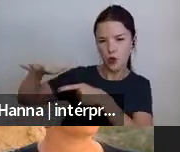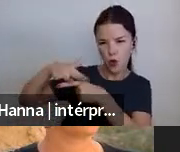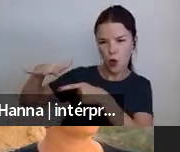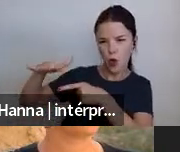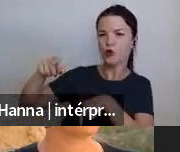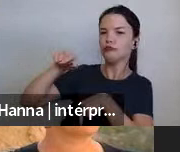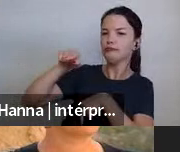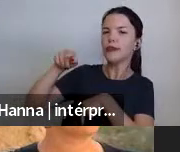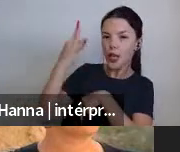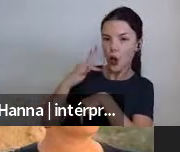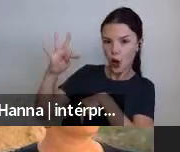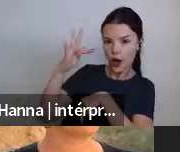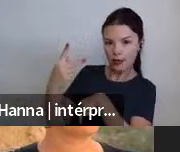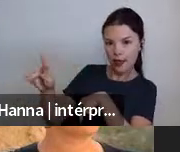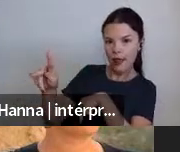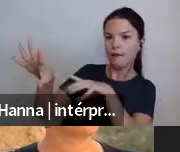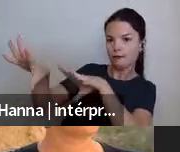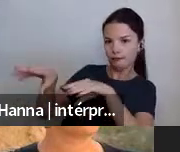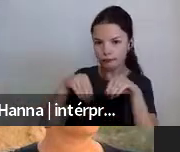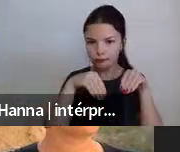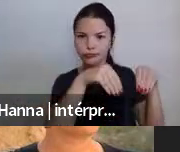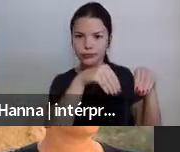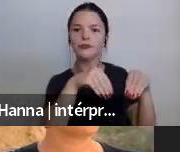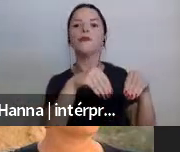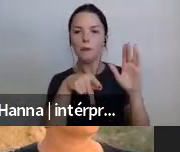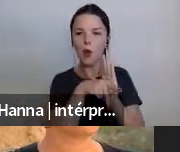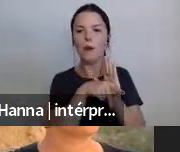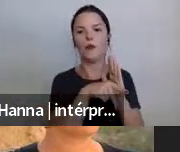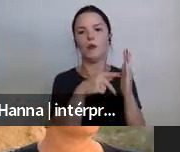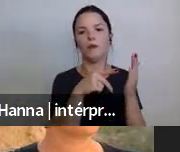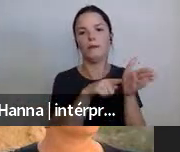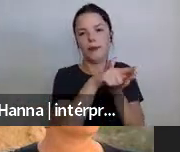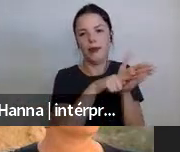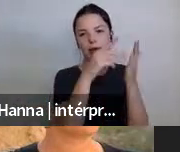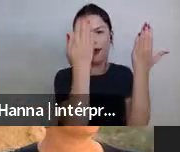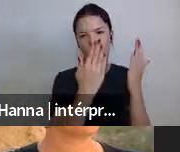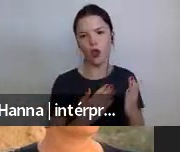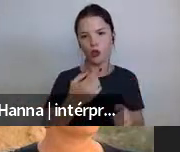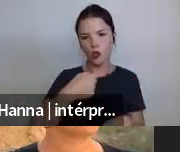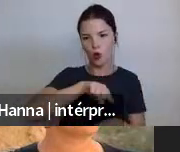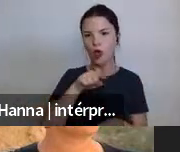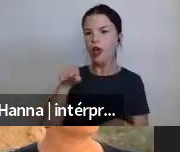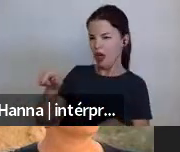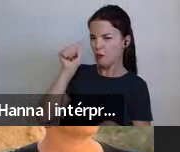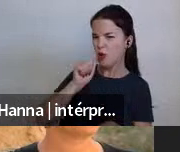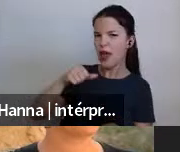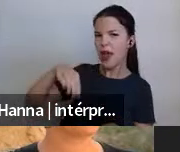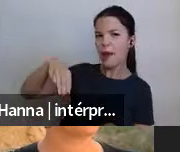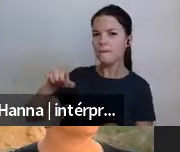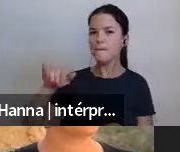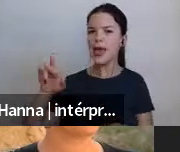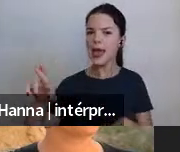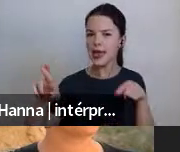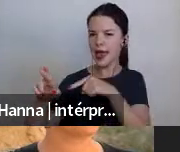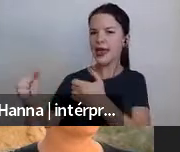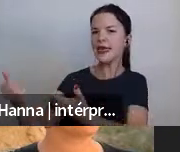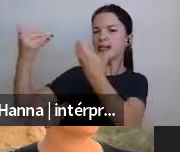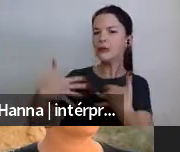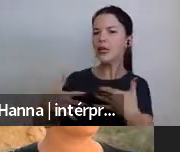sign languages. So according to her, sign languages exhibit the